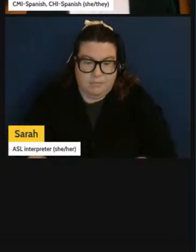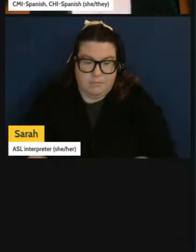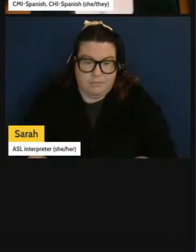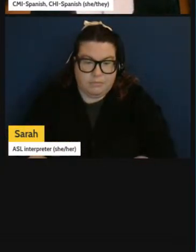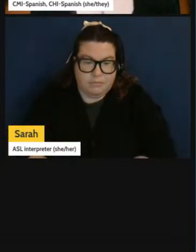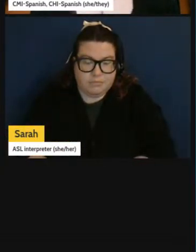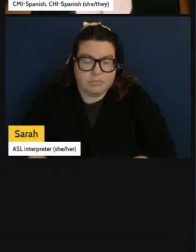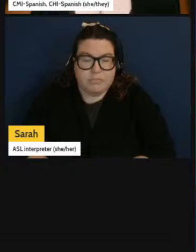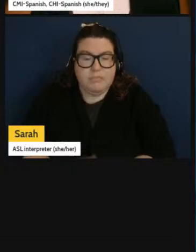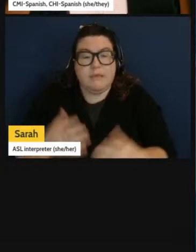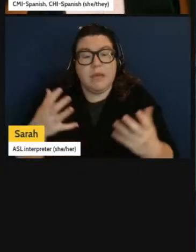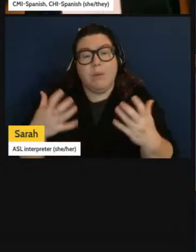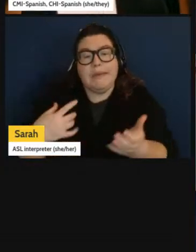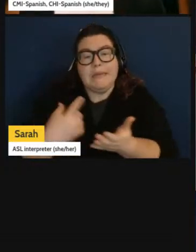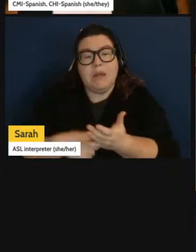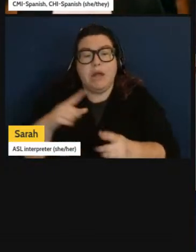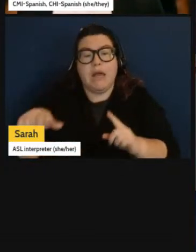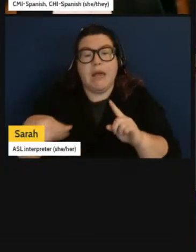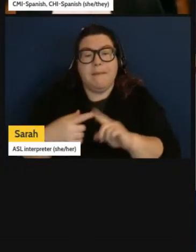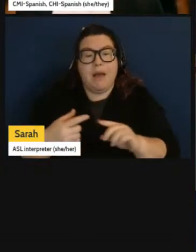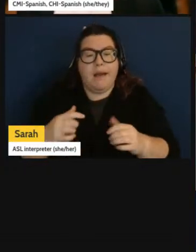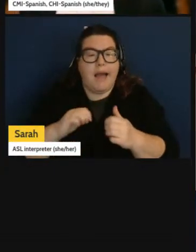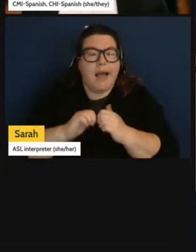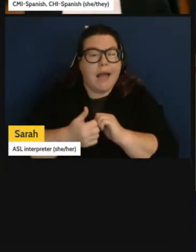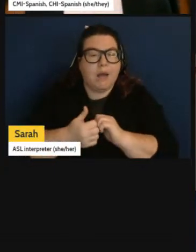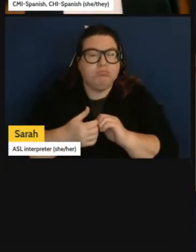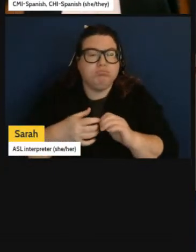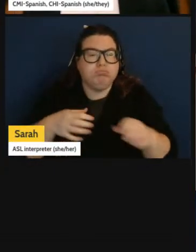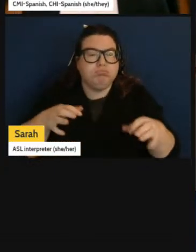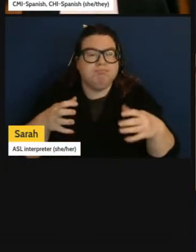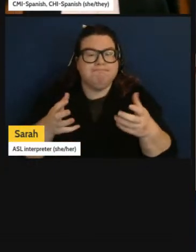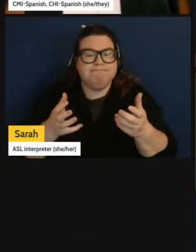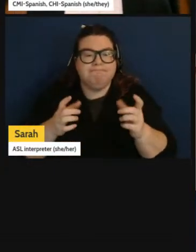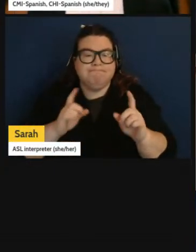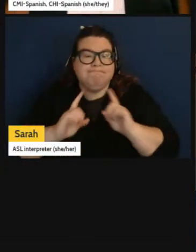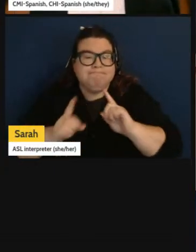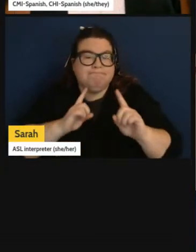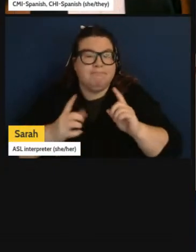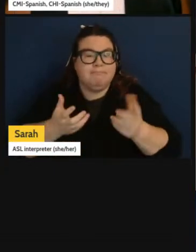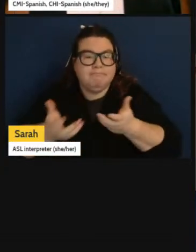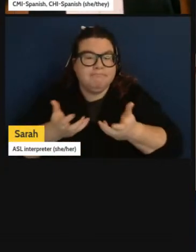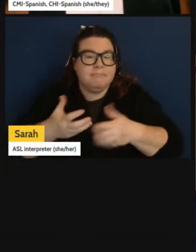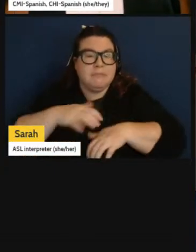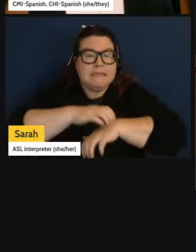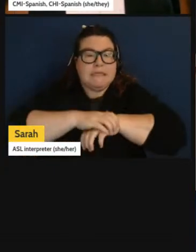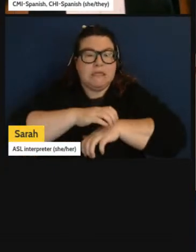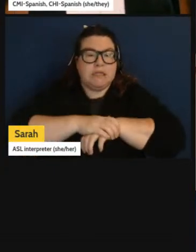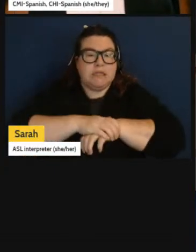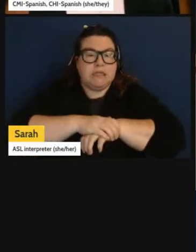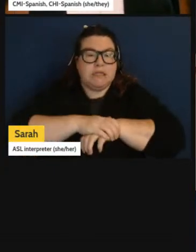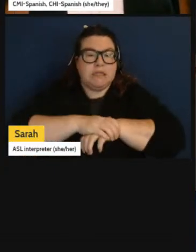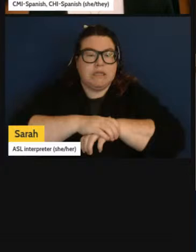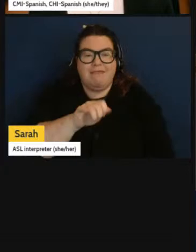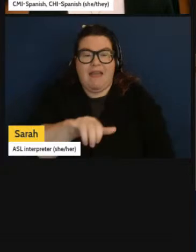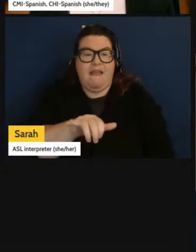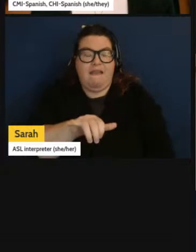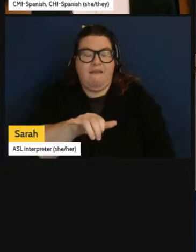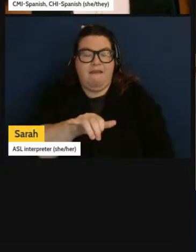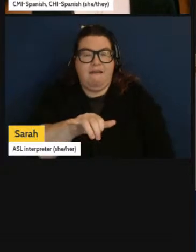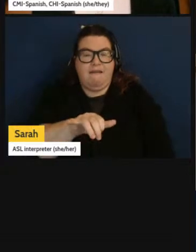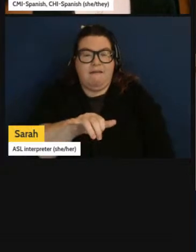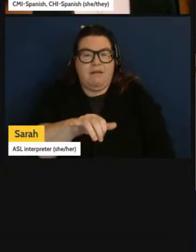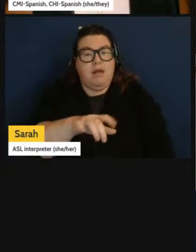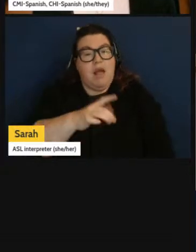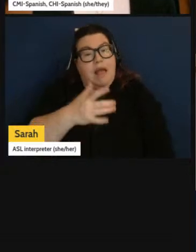So I wanted to talk a little bit about usage in English of the singular they, because I do see some